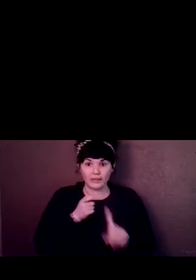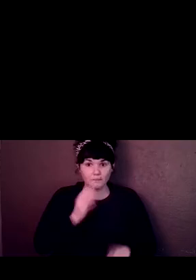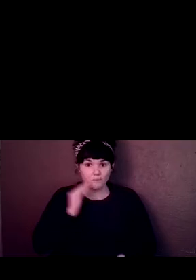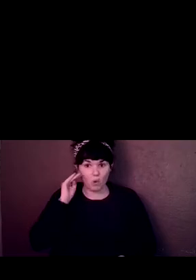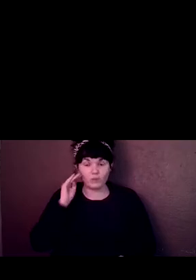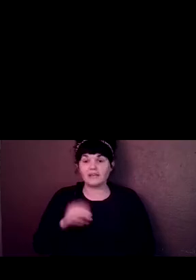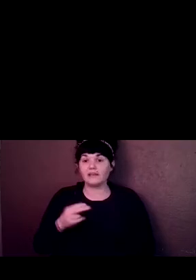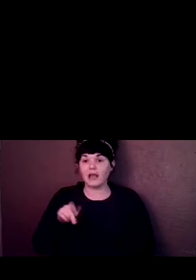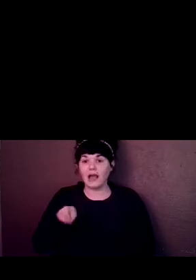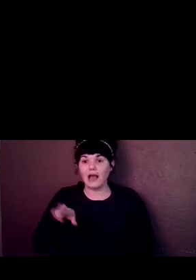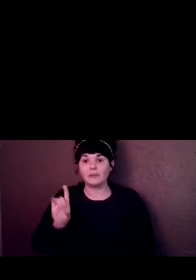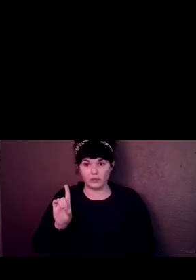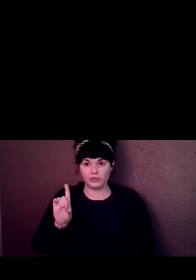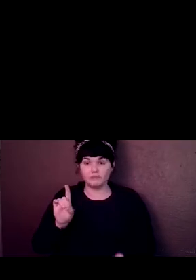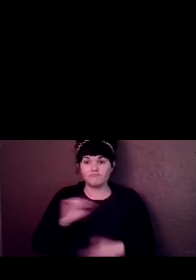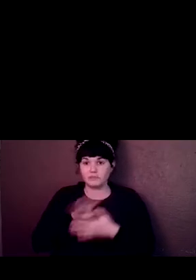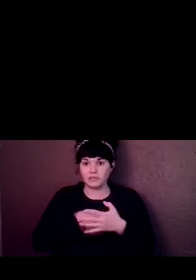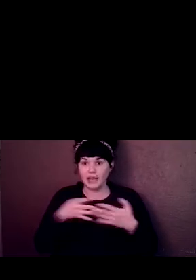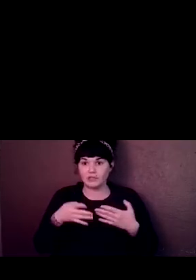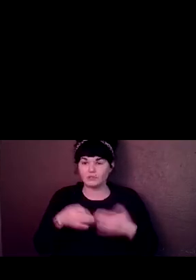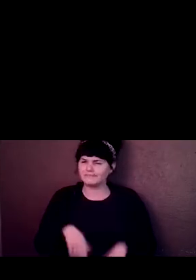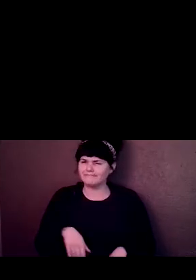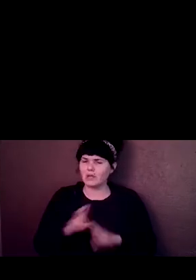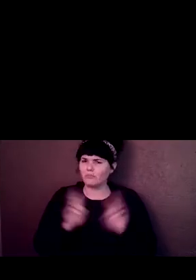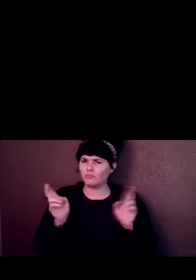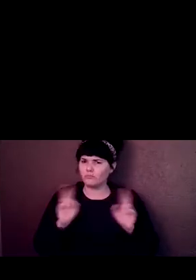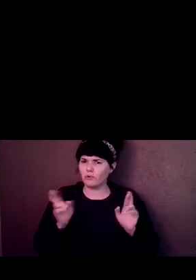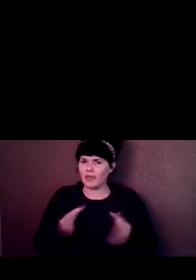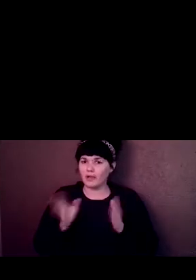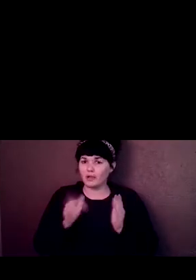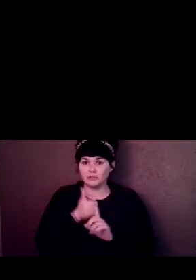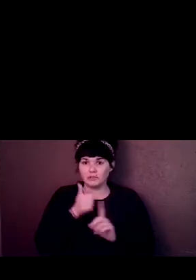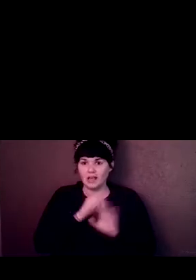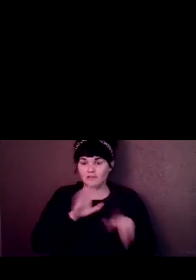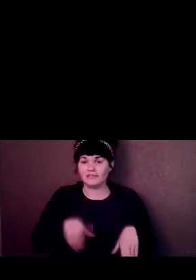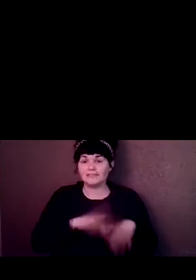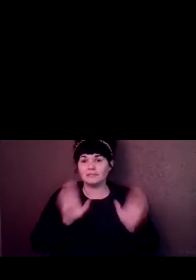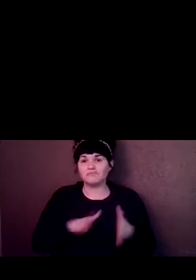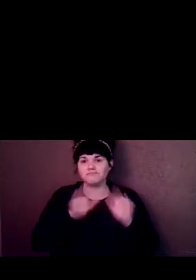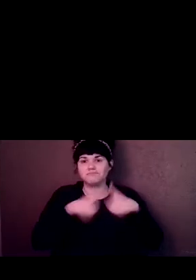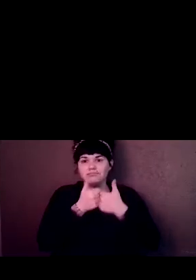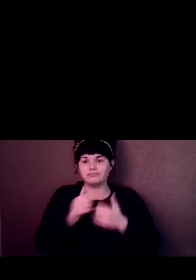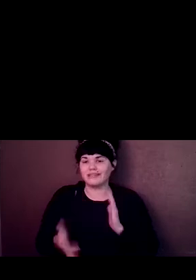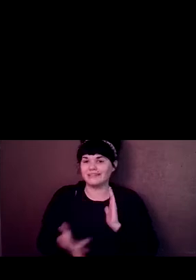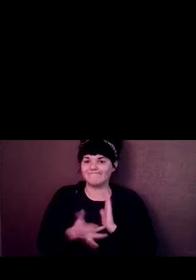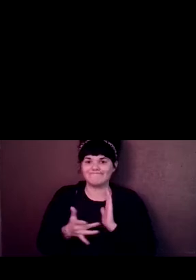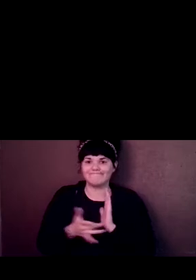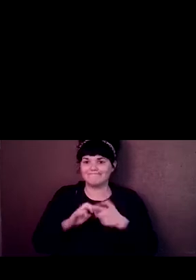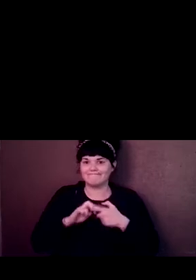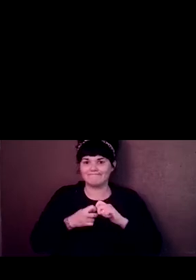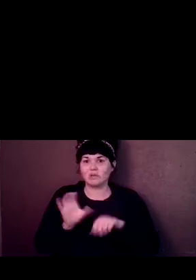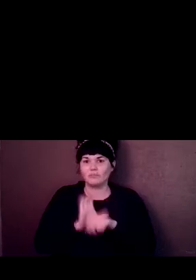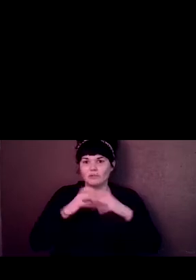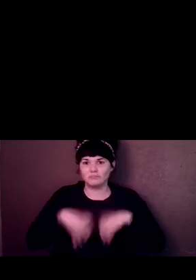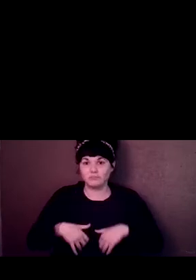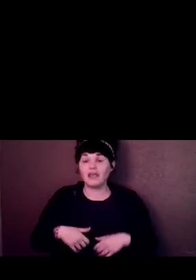arrangement, prepare to run into a few roadblocks such as internet or computer issues. Make sure you have a backup plan in